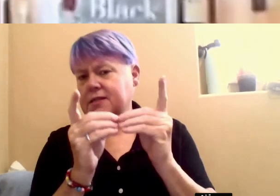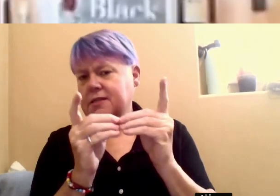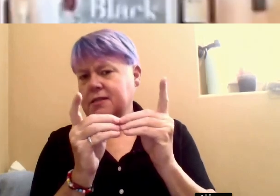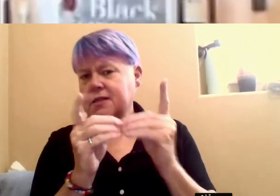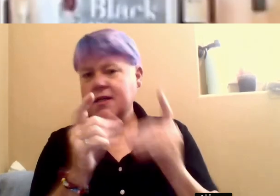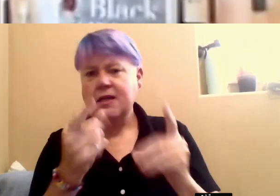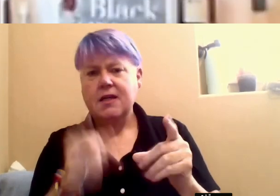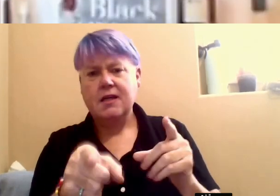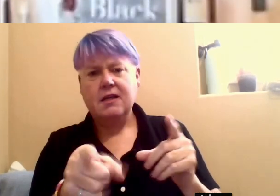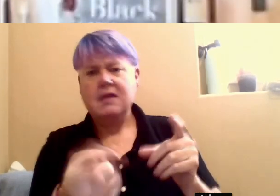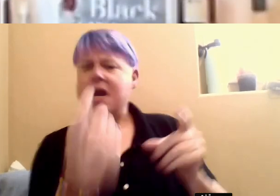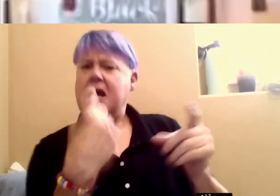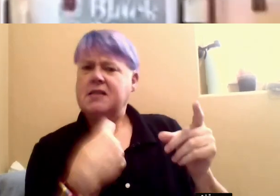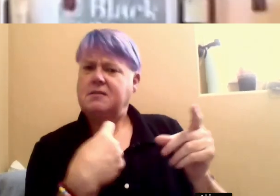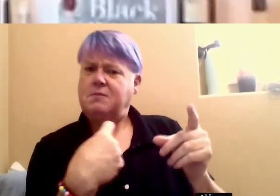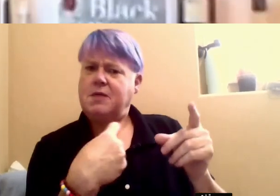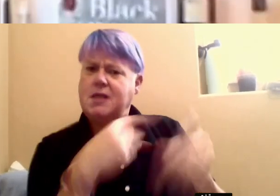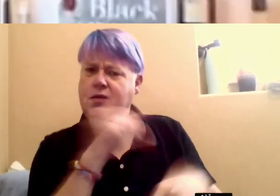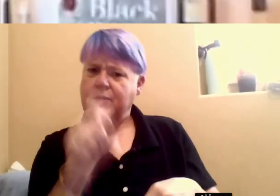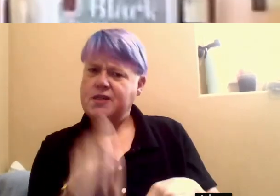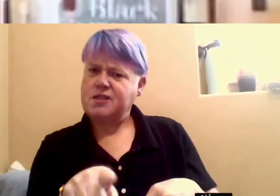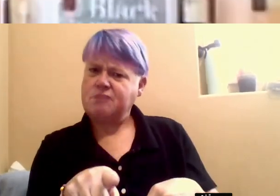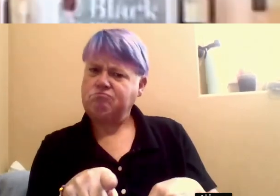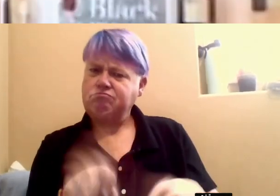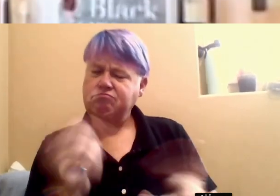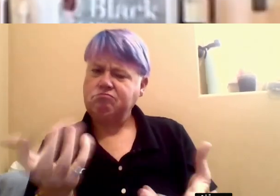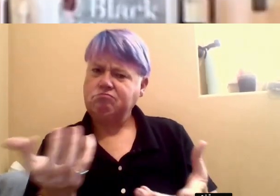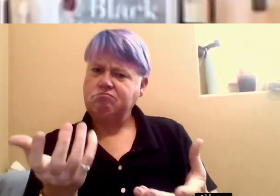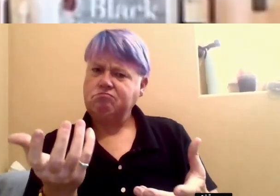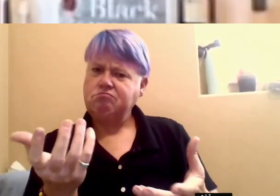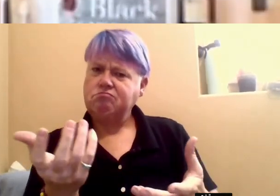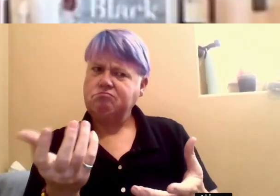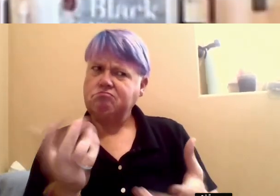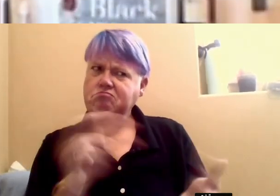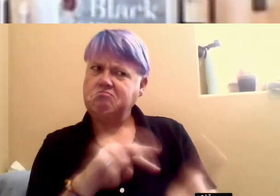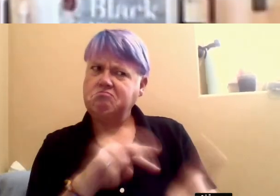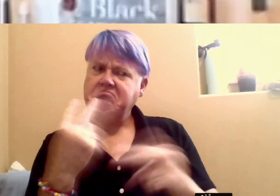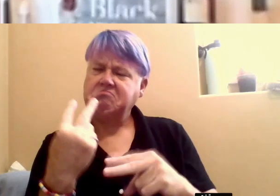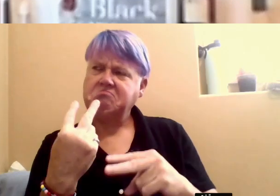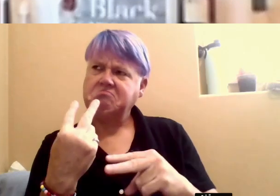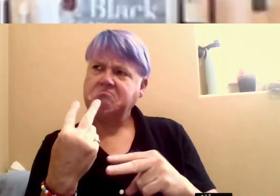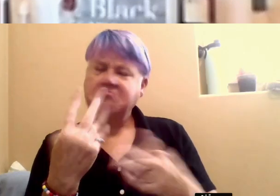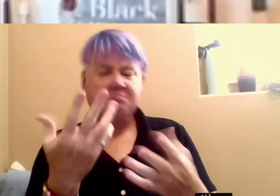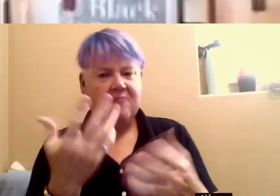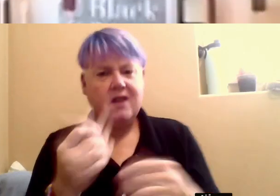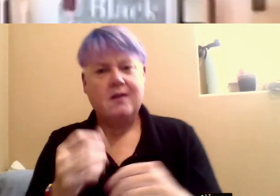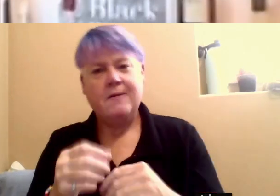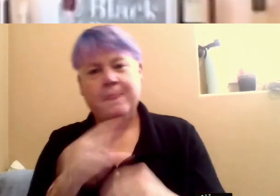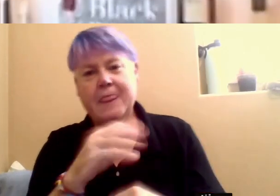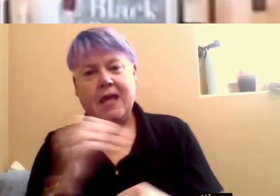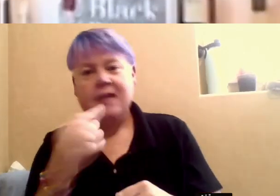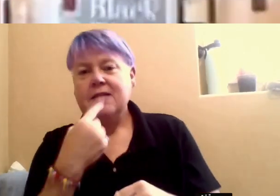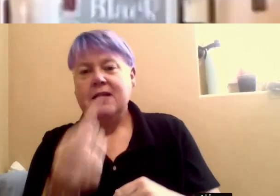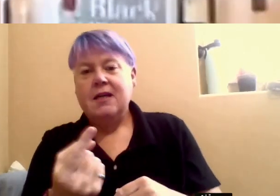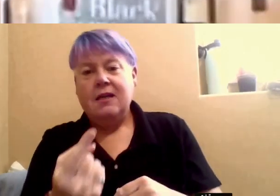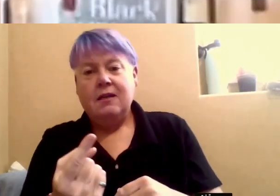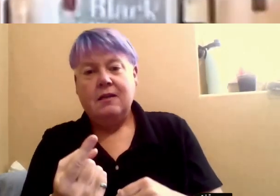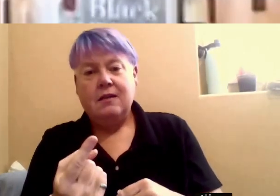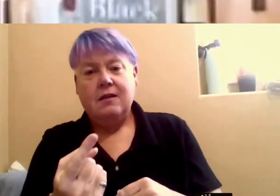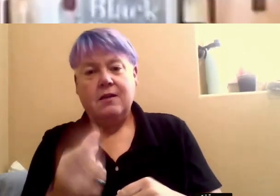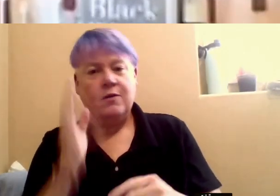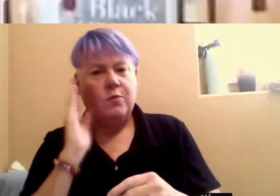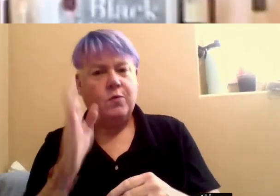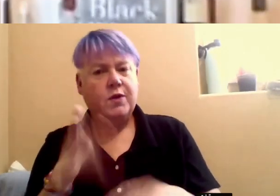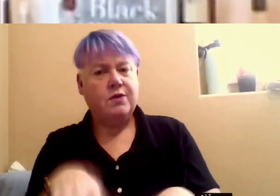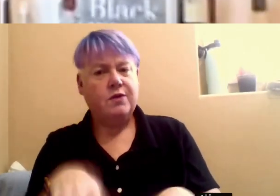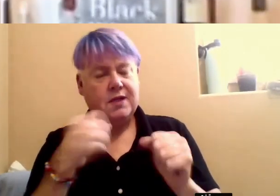a question. It was kind of a reversal of roles, and he just said, will you take me to my